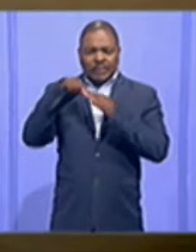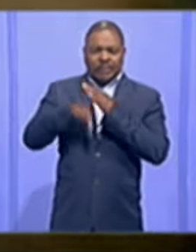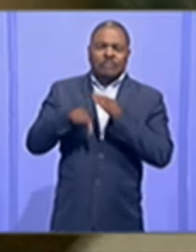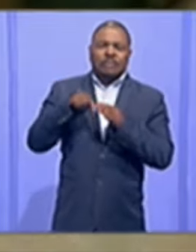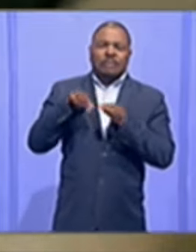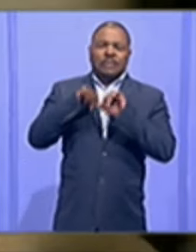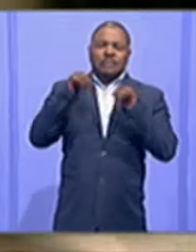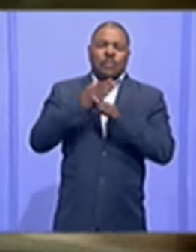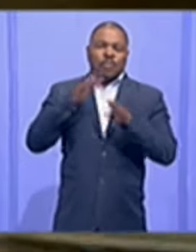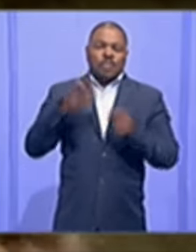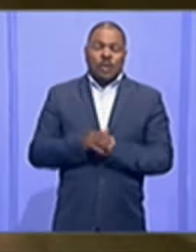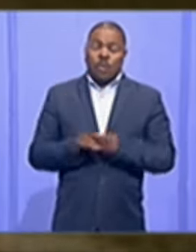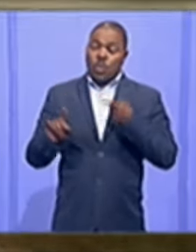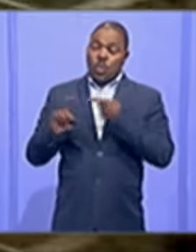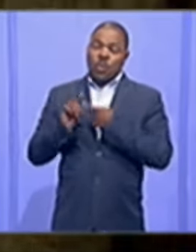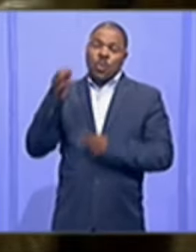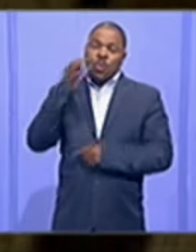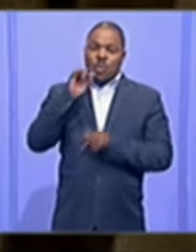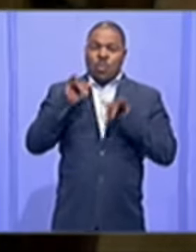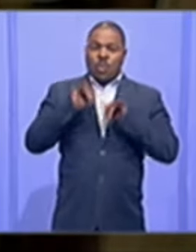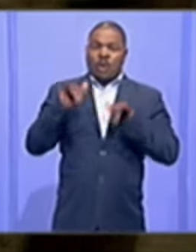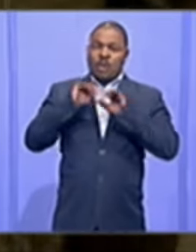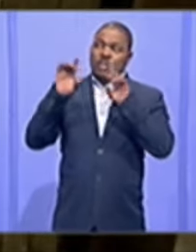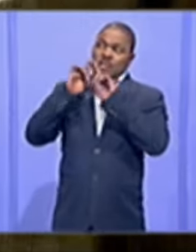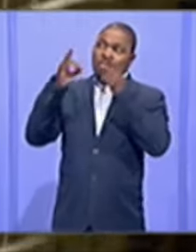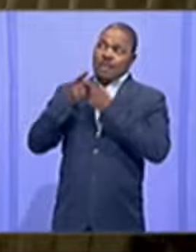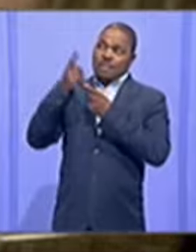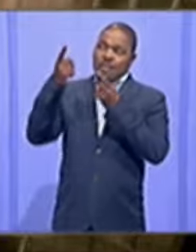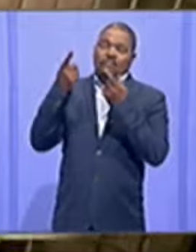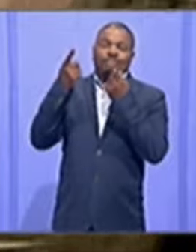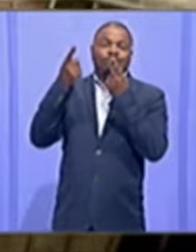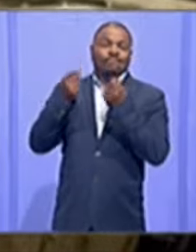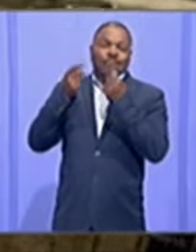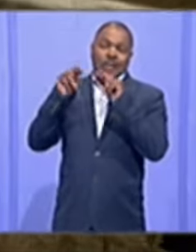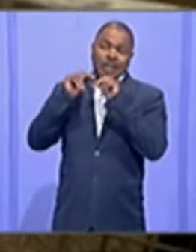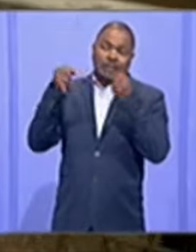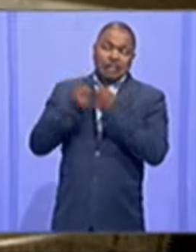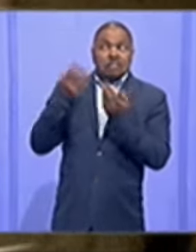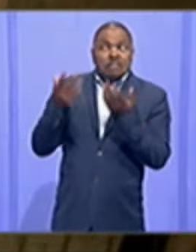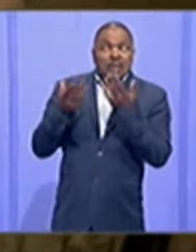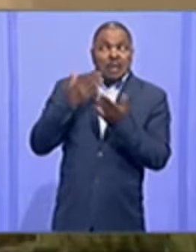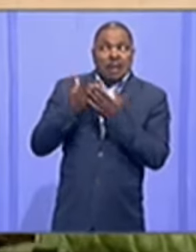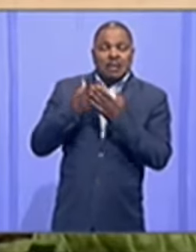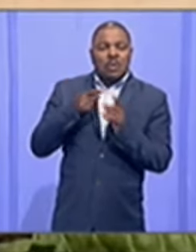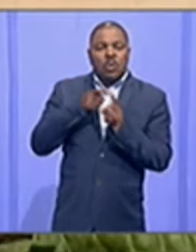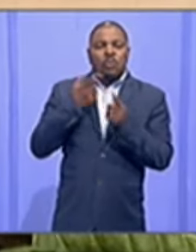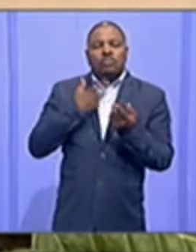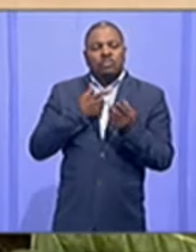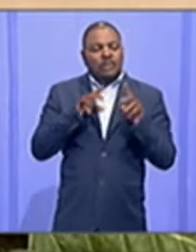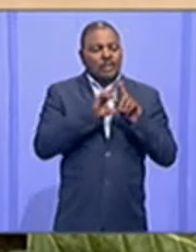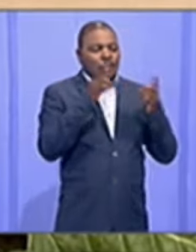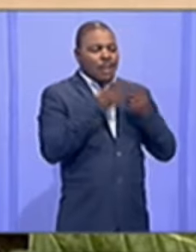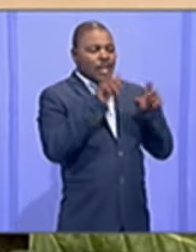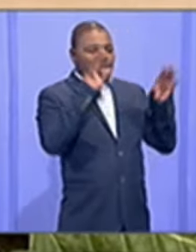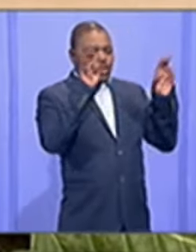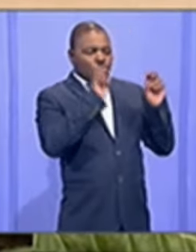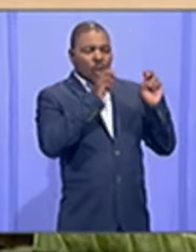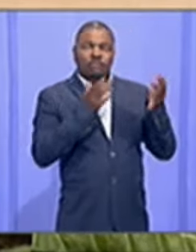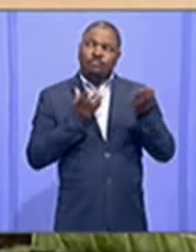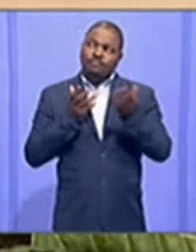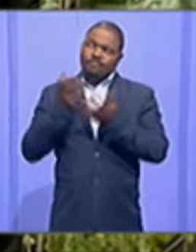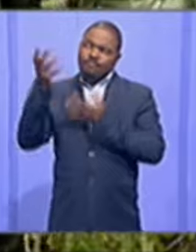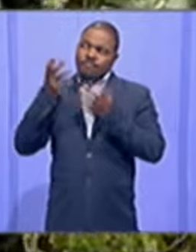Kwarube arwe metse tetla ya lefapha la matlotlo la bosetshaba ya gore a ka tlhagisa leng ntla ya lefapha ya gore tekanyetso